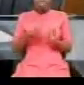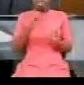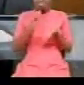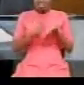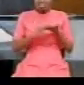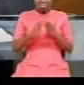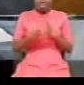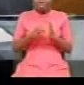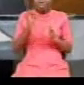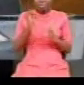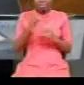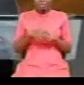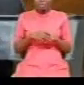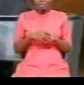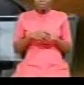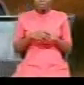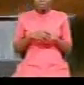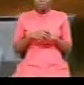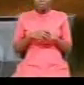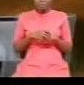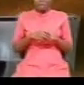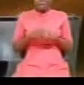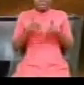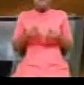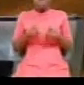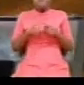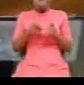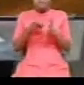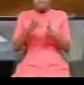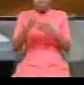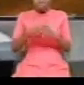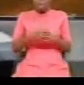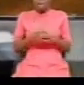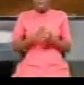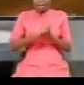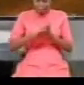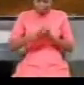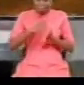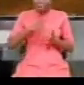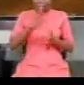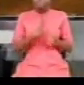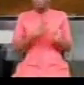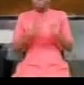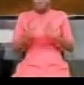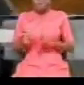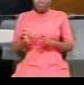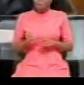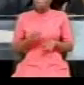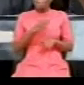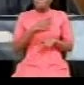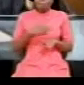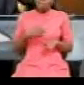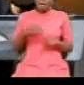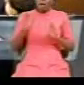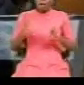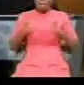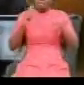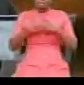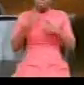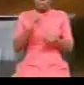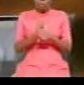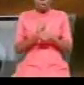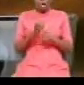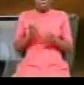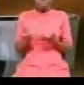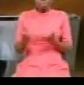unforgiving spirit, intention to retaliate, clean up and be ready. And then commitment to the word. Let's